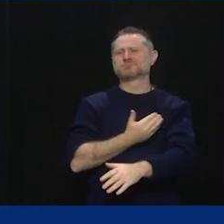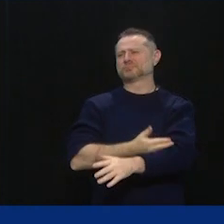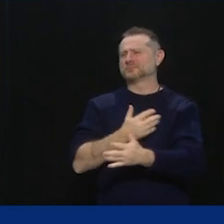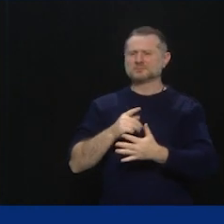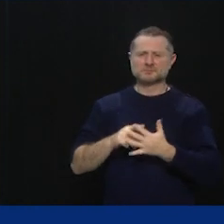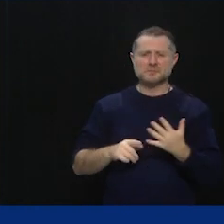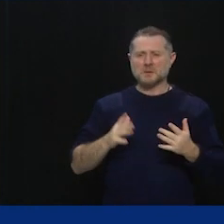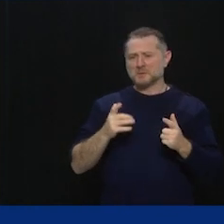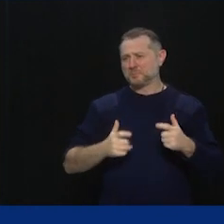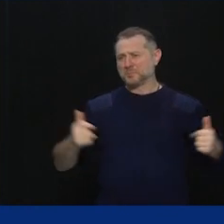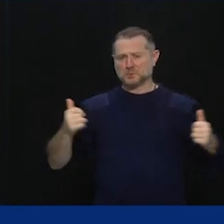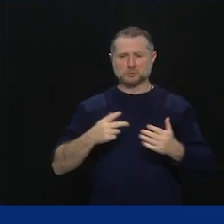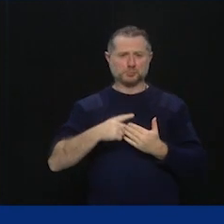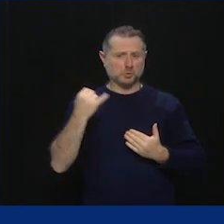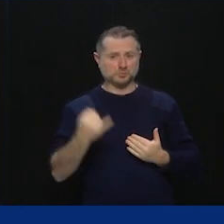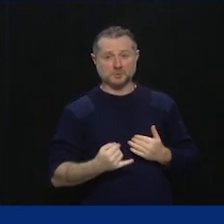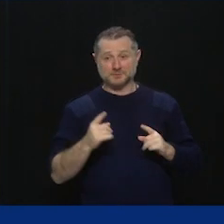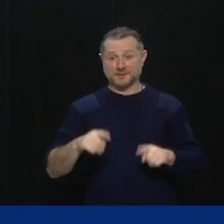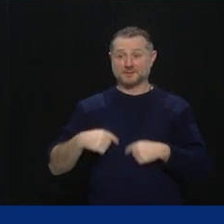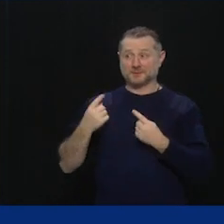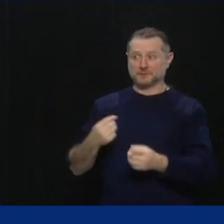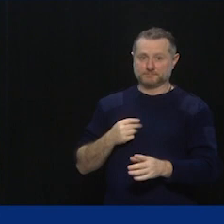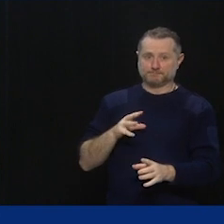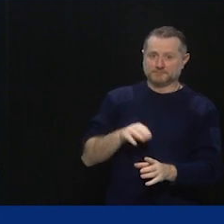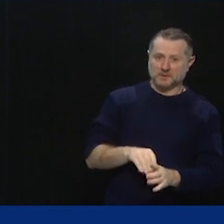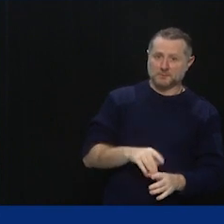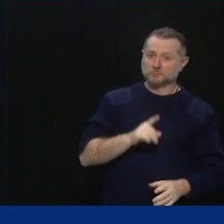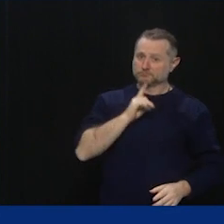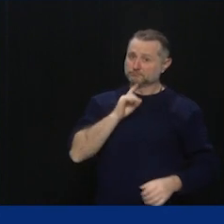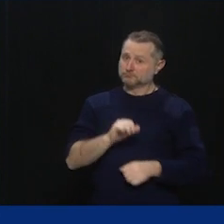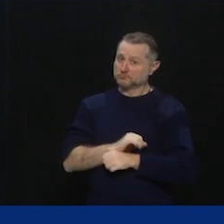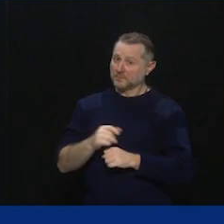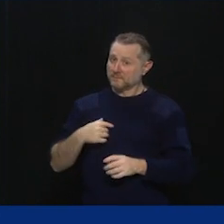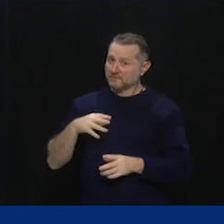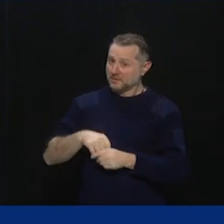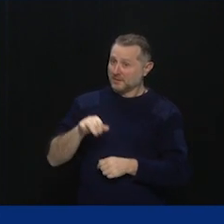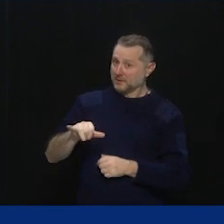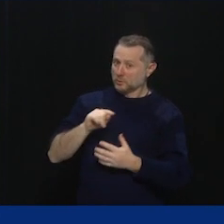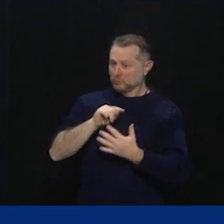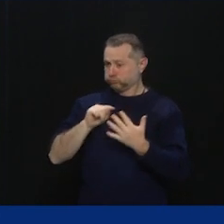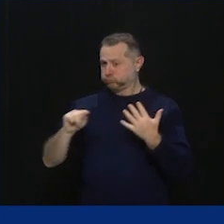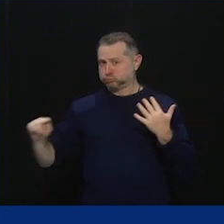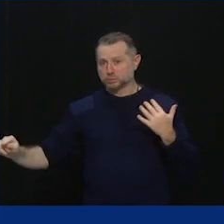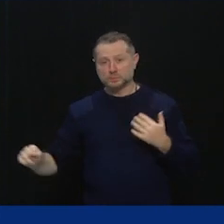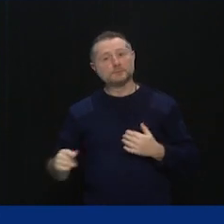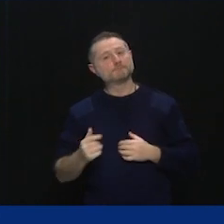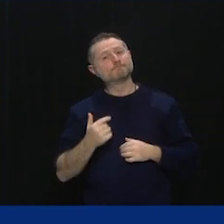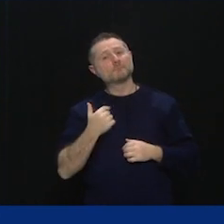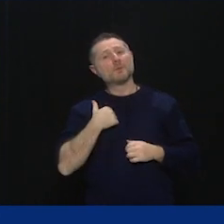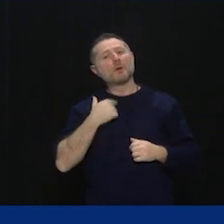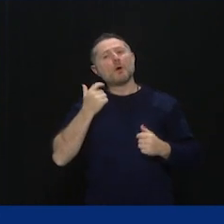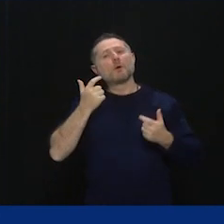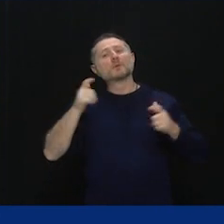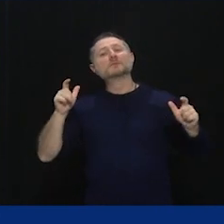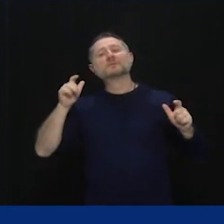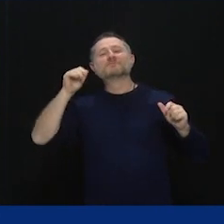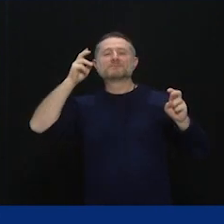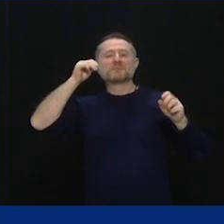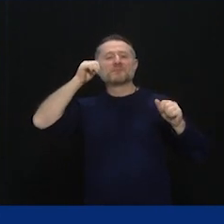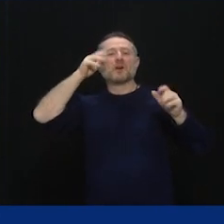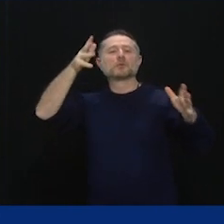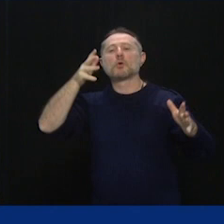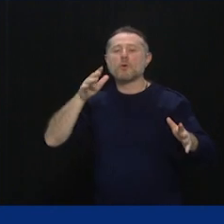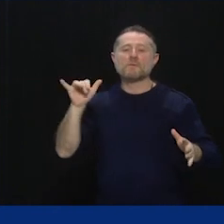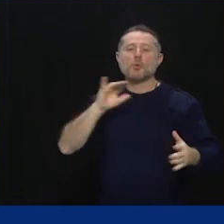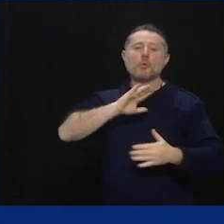projects, starting with the grandfather of all transformative projects, the Village of Patchogue. And of course, we've been lucky enough to